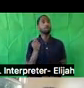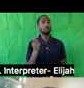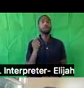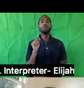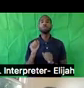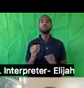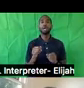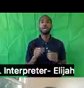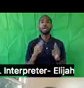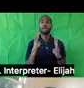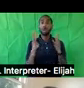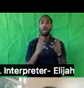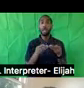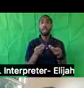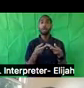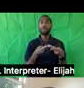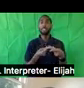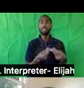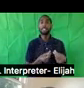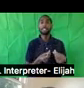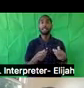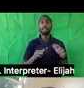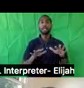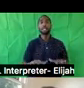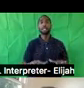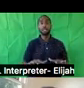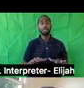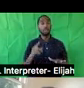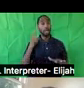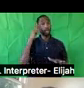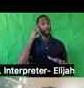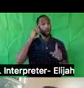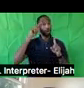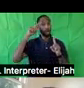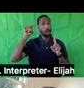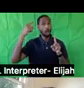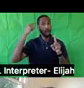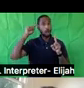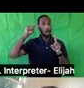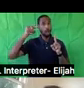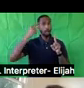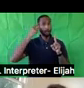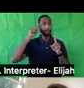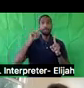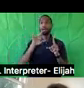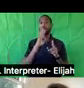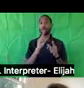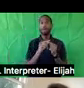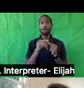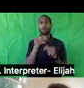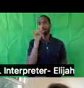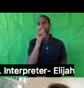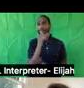somatic ease and some inroads on that neural rewiring that needs to happen, talking about goofy things.